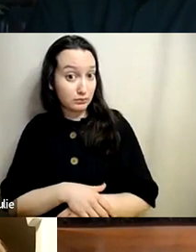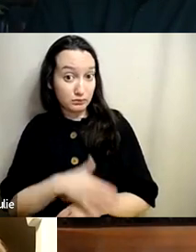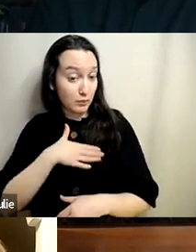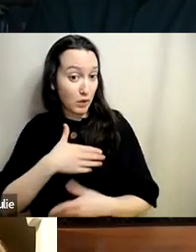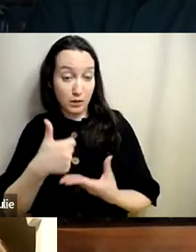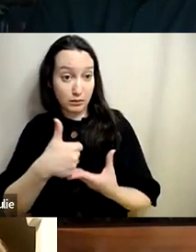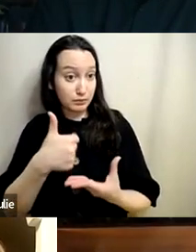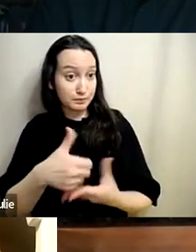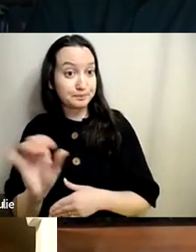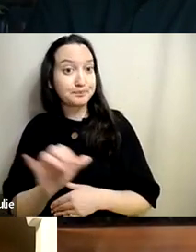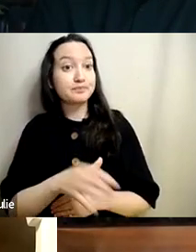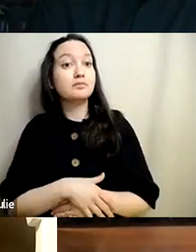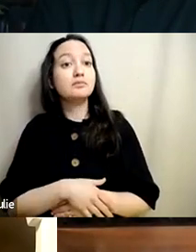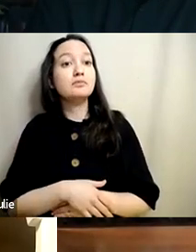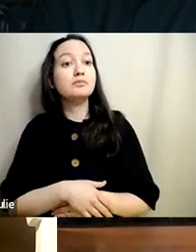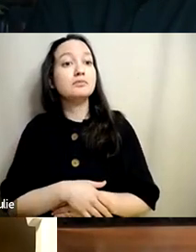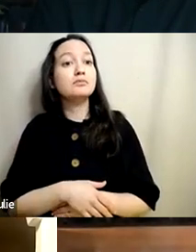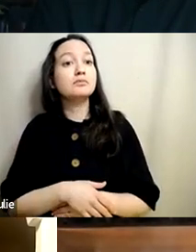that too.